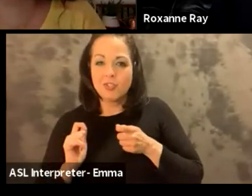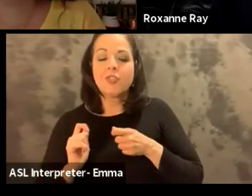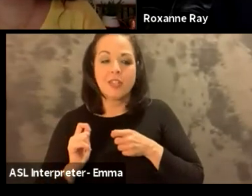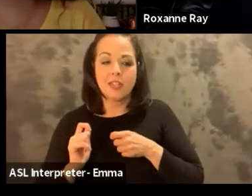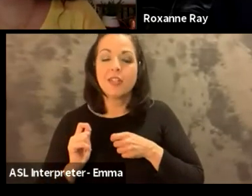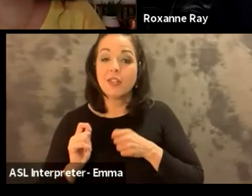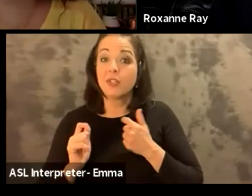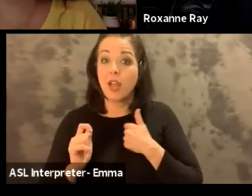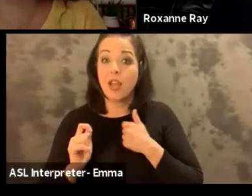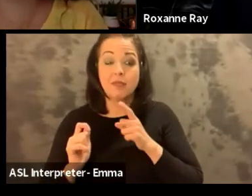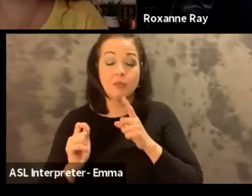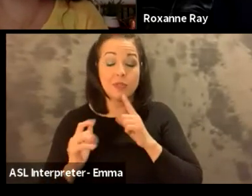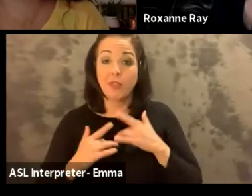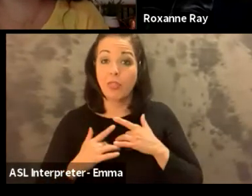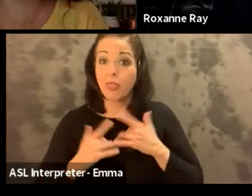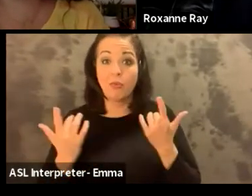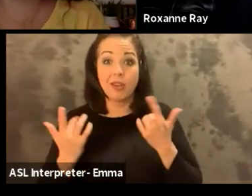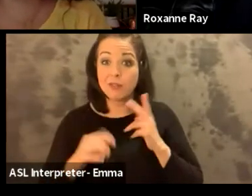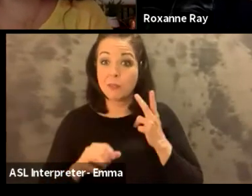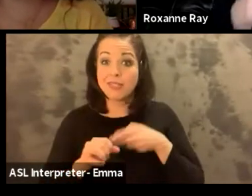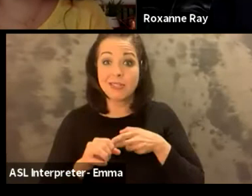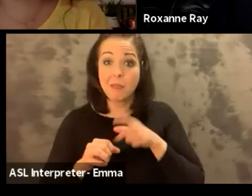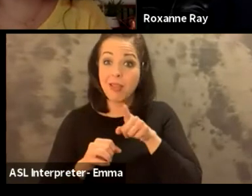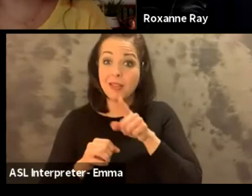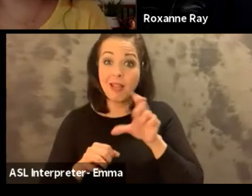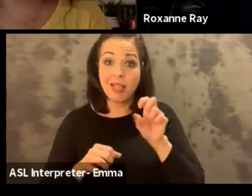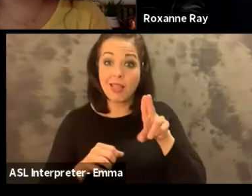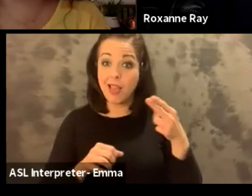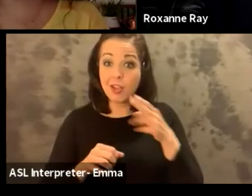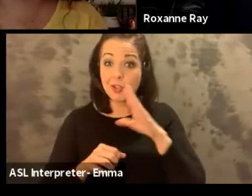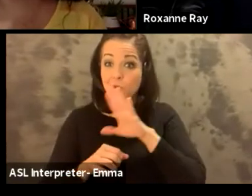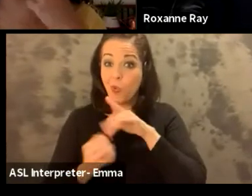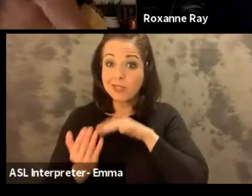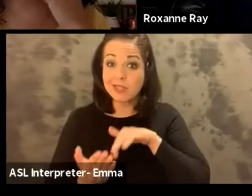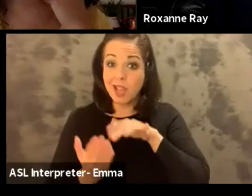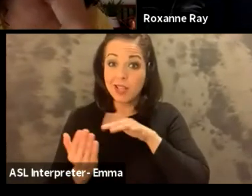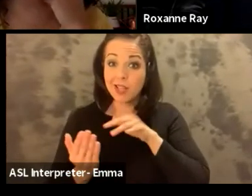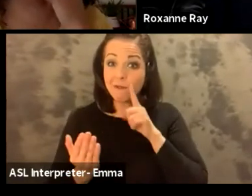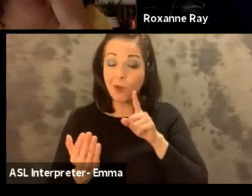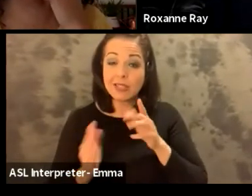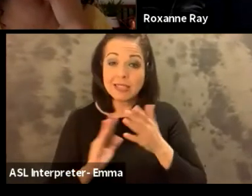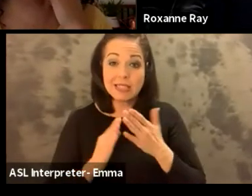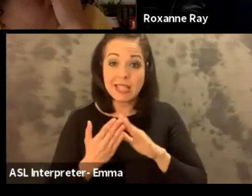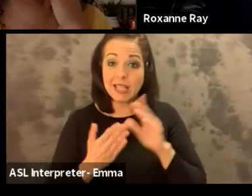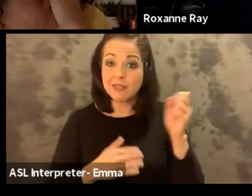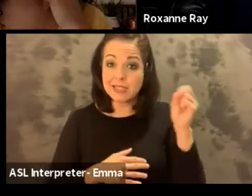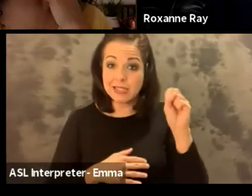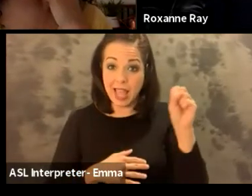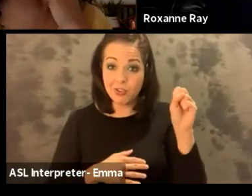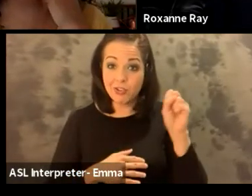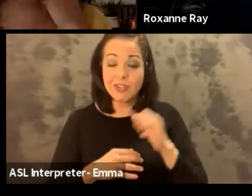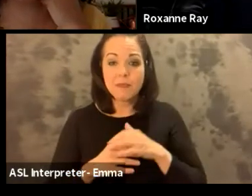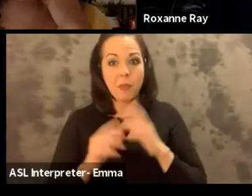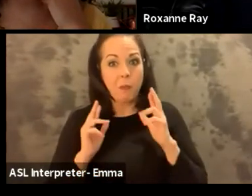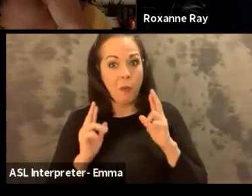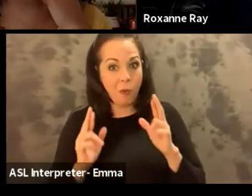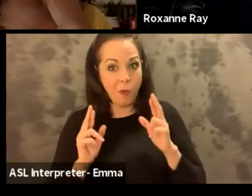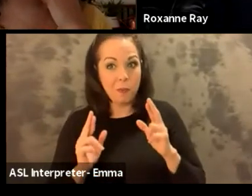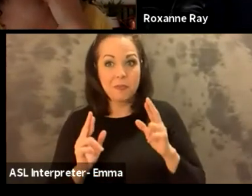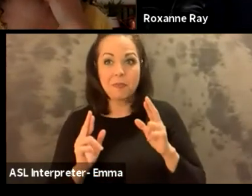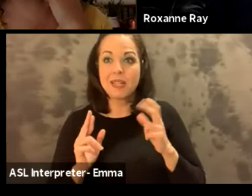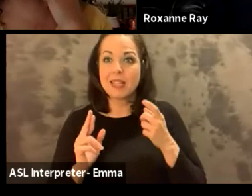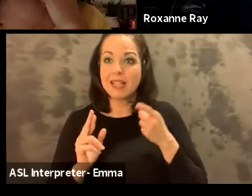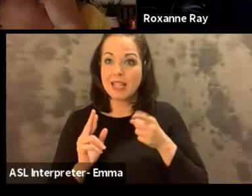I was thrilled to participate, Leah, in your study for the city of Seattle, and hope that